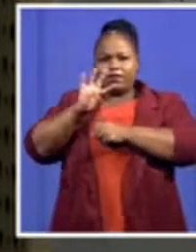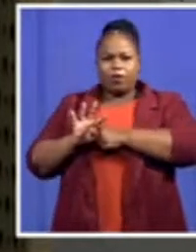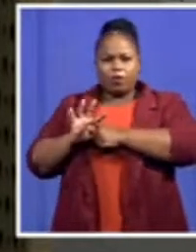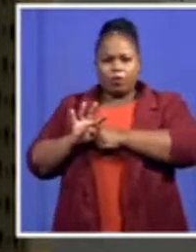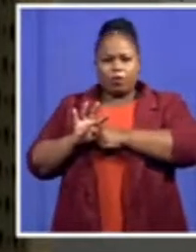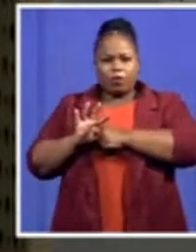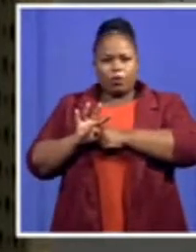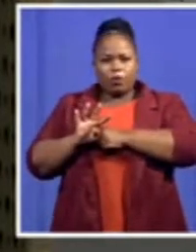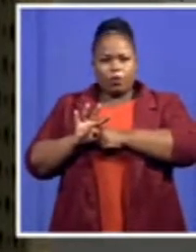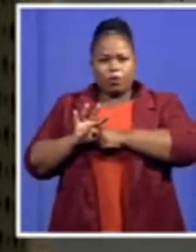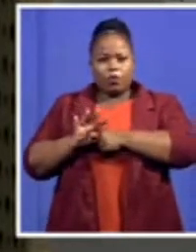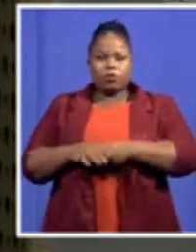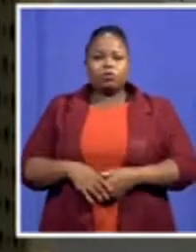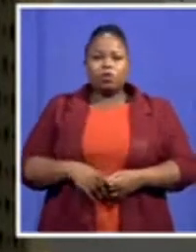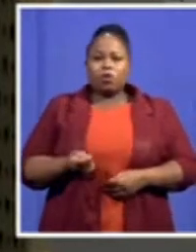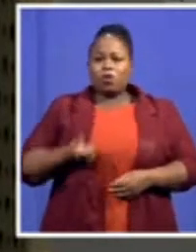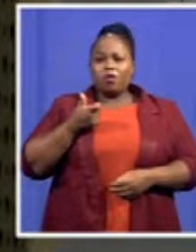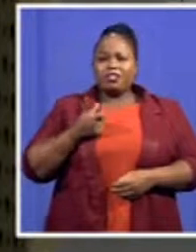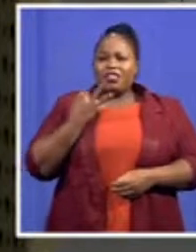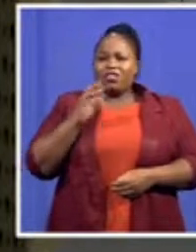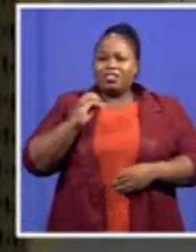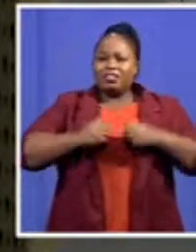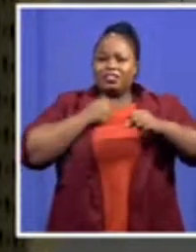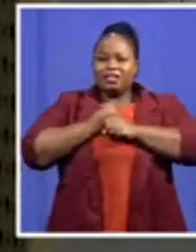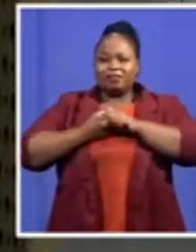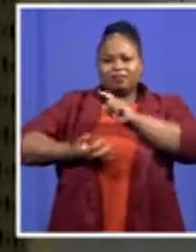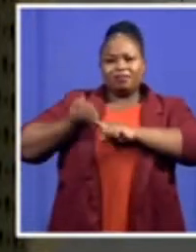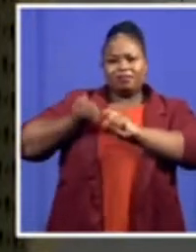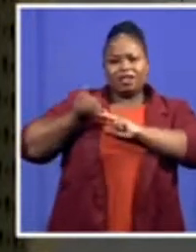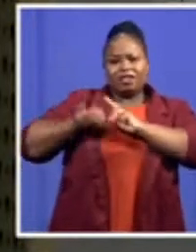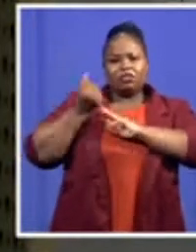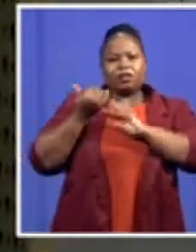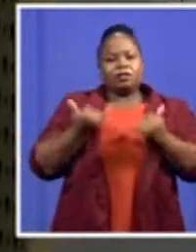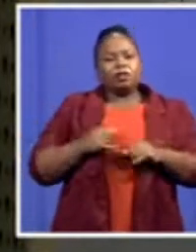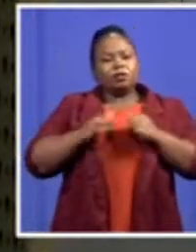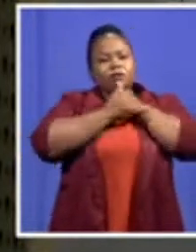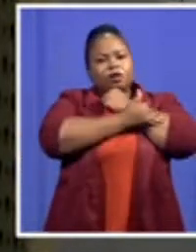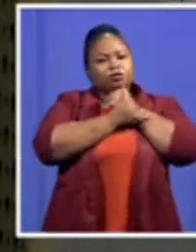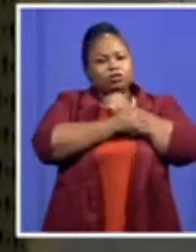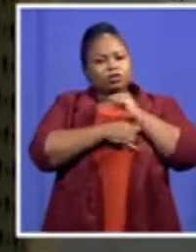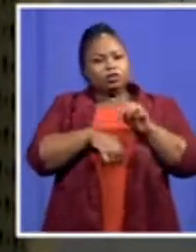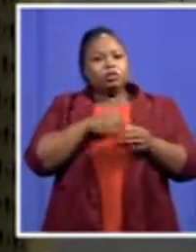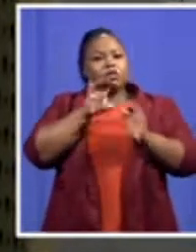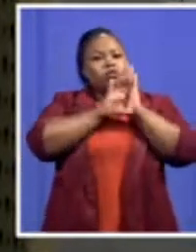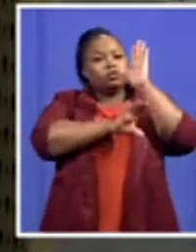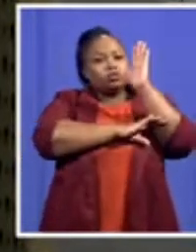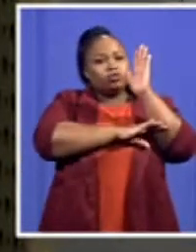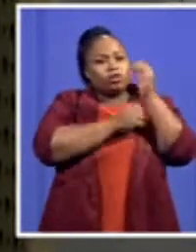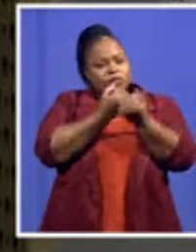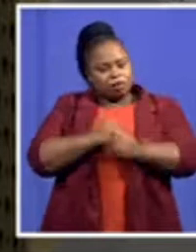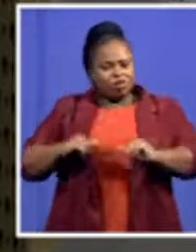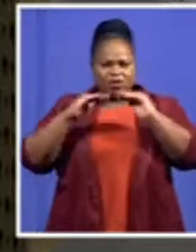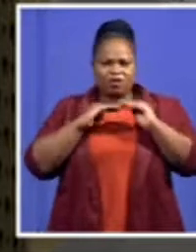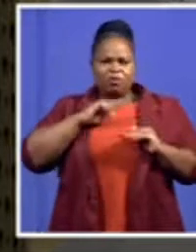3-decade milestones for the nation's constitutional democracy, a review of trajectory showing or